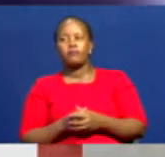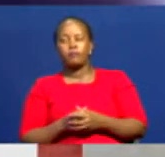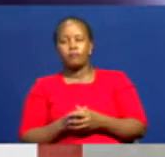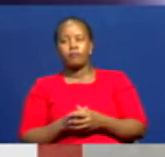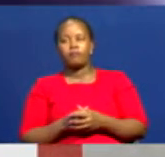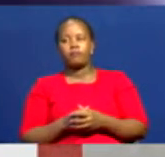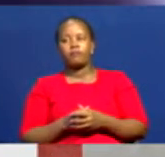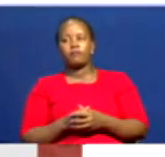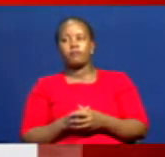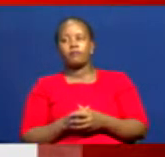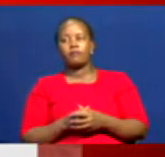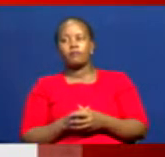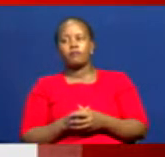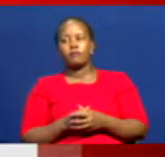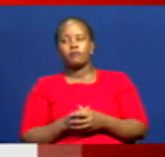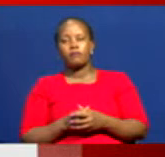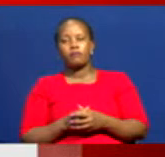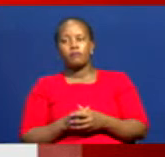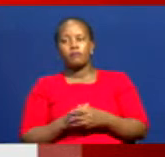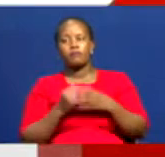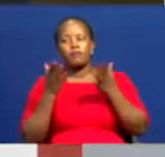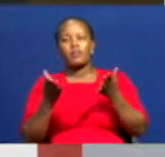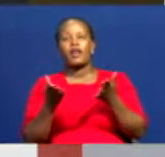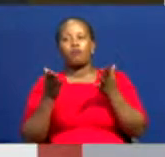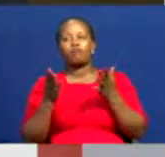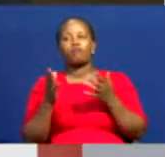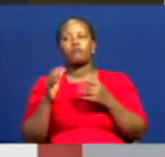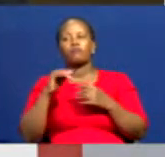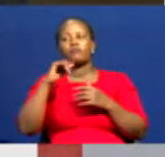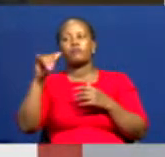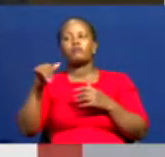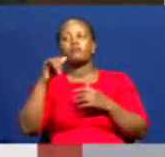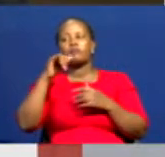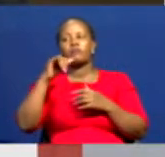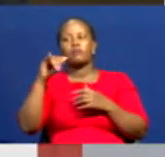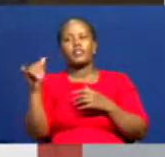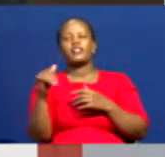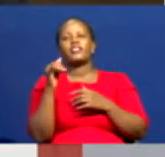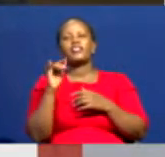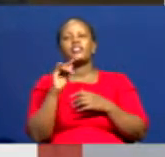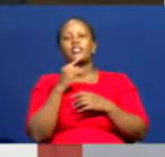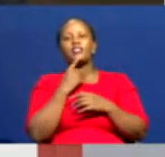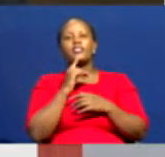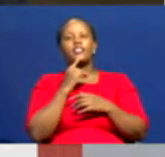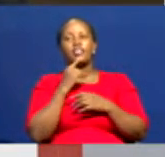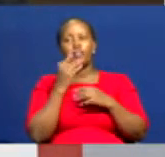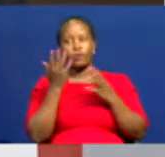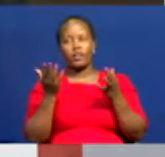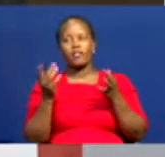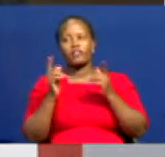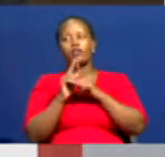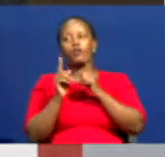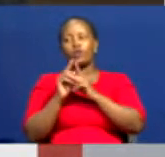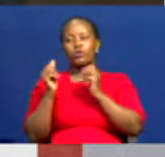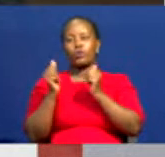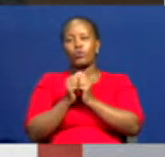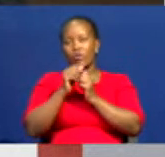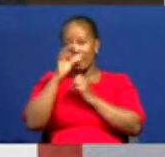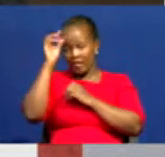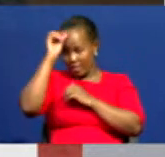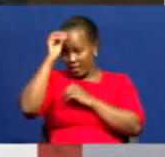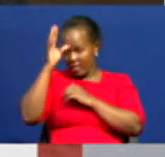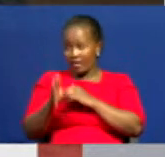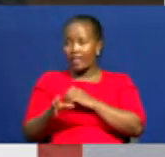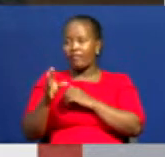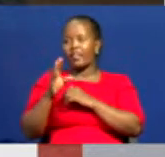And right now we have Jacob Kioria, who is in Turkana, and he is with the governor, that is